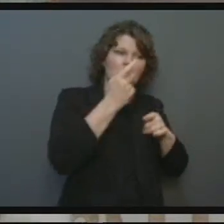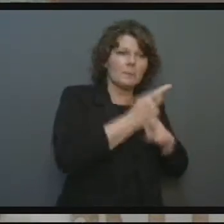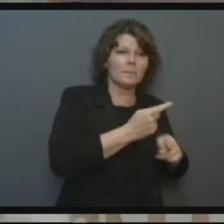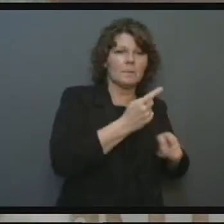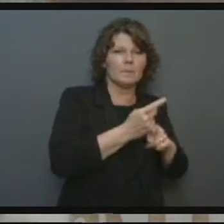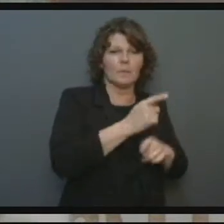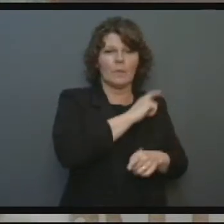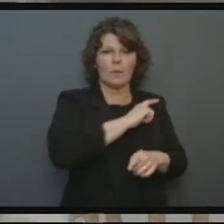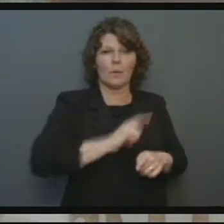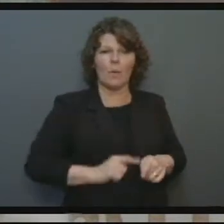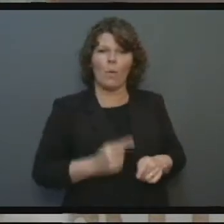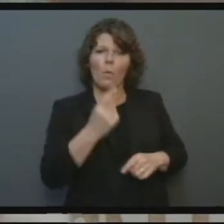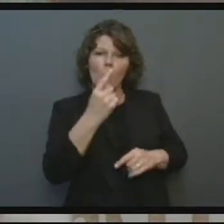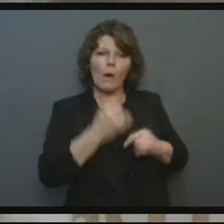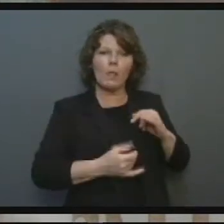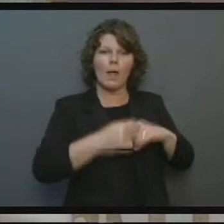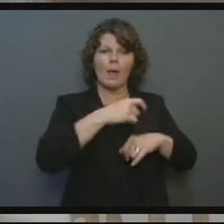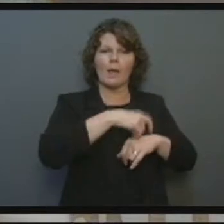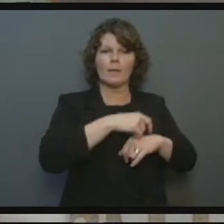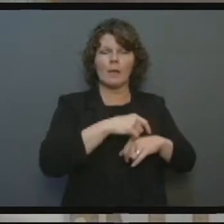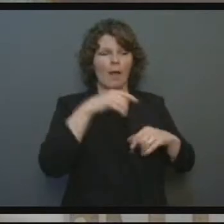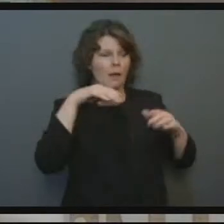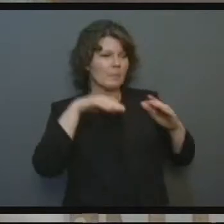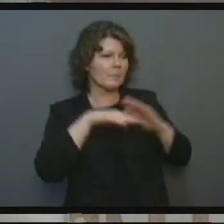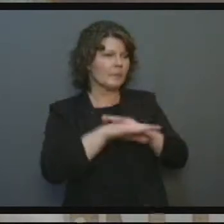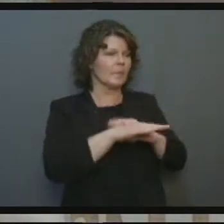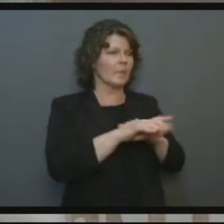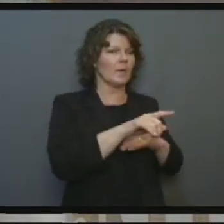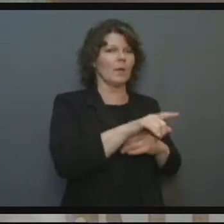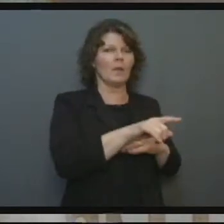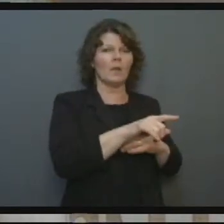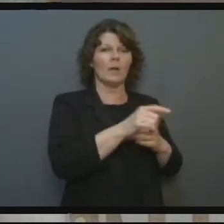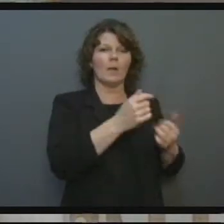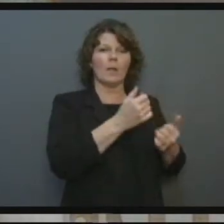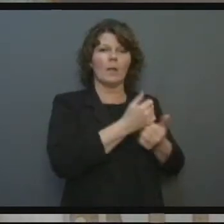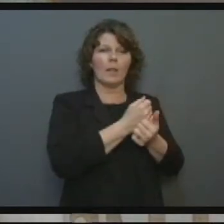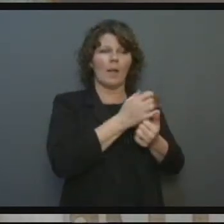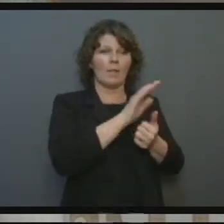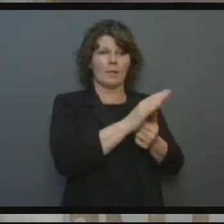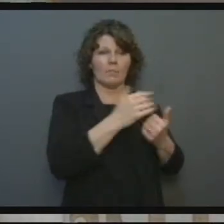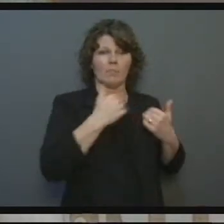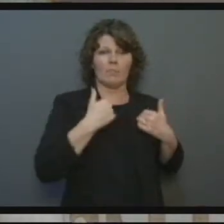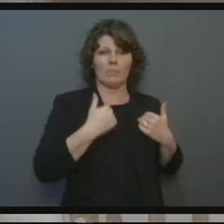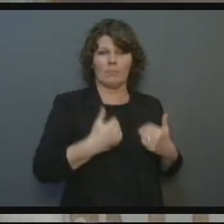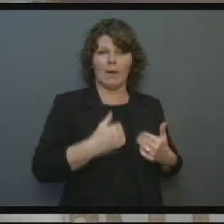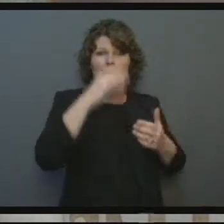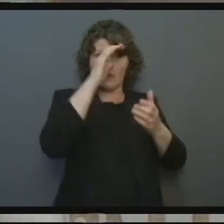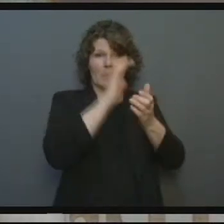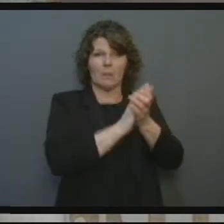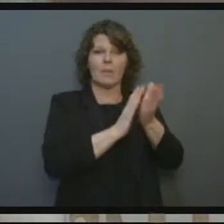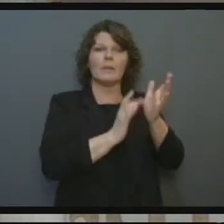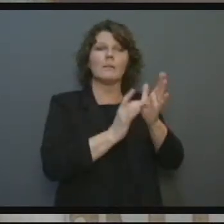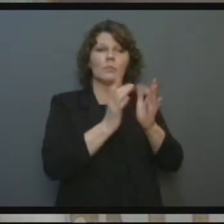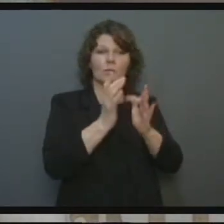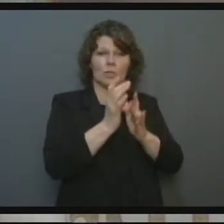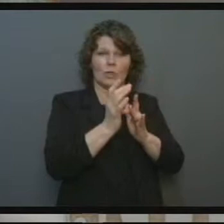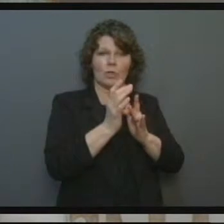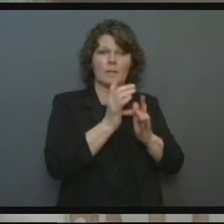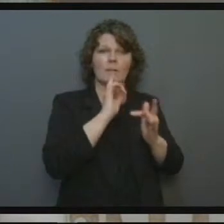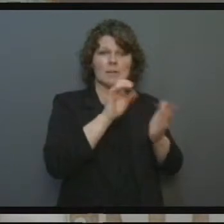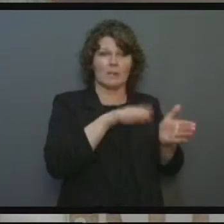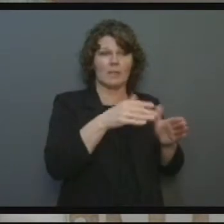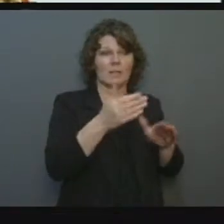Lord. But ultimately, it is a love for his body. They believe that Jesus is